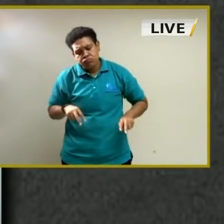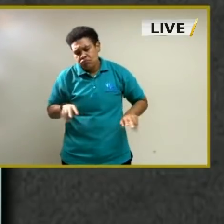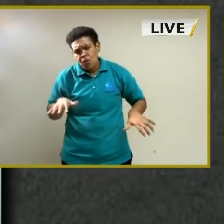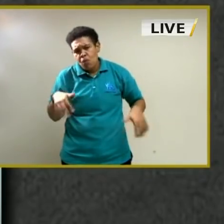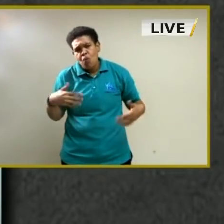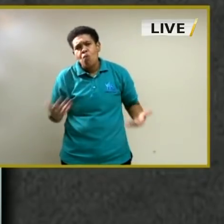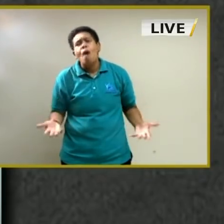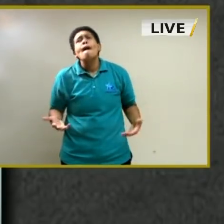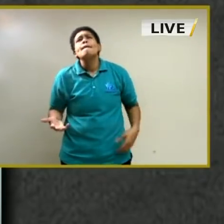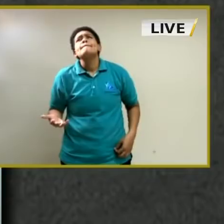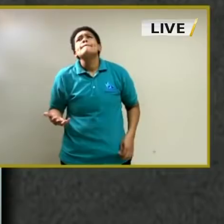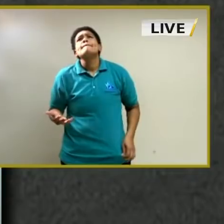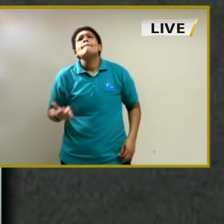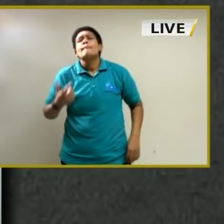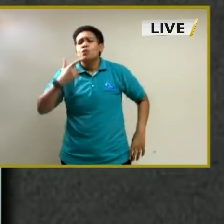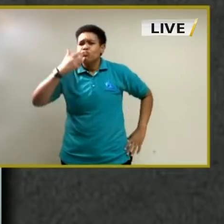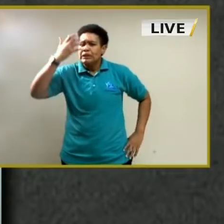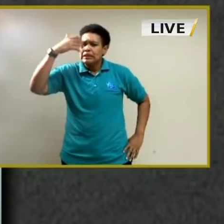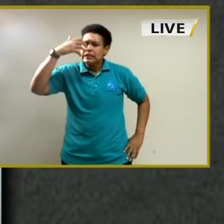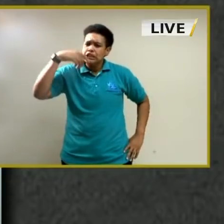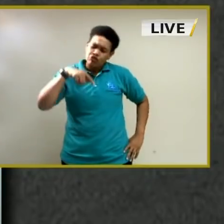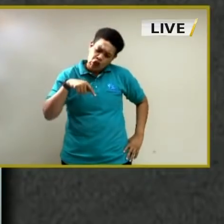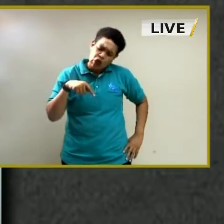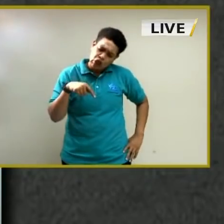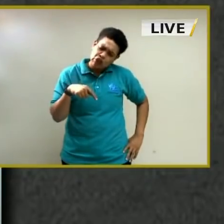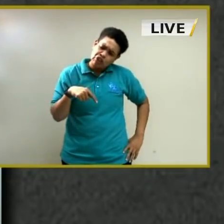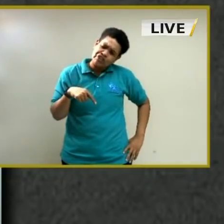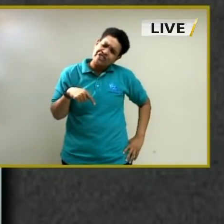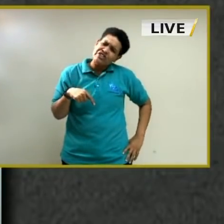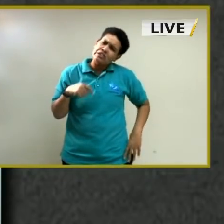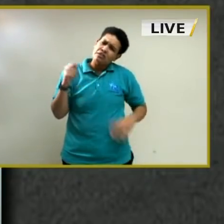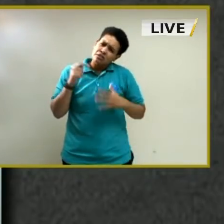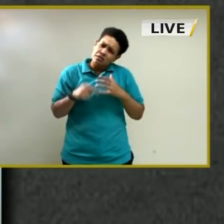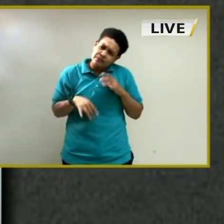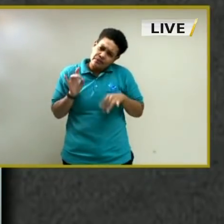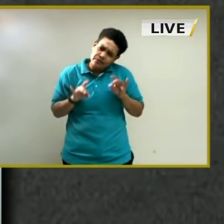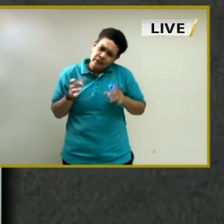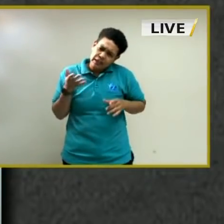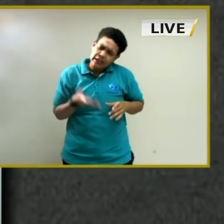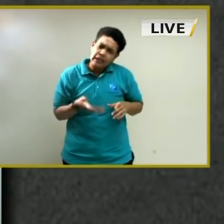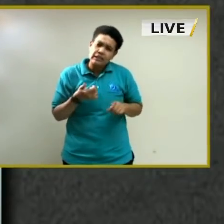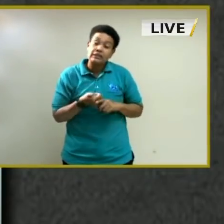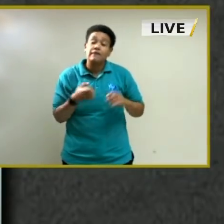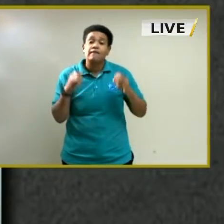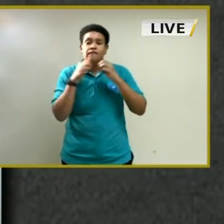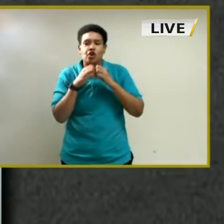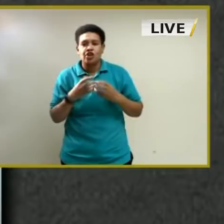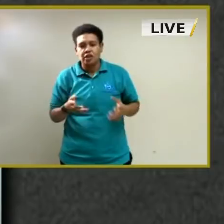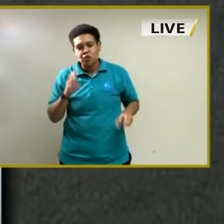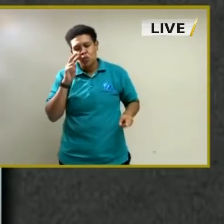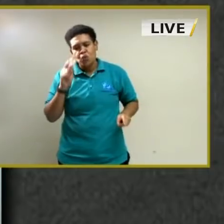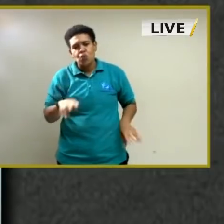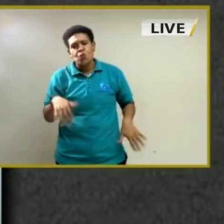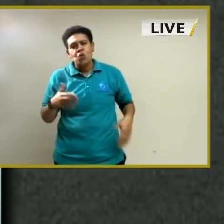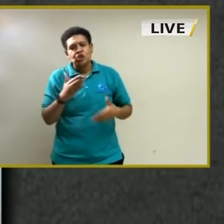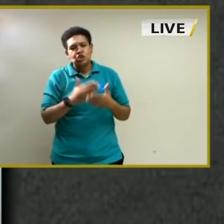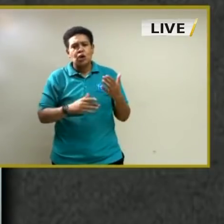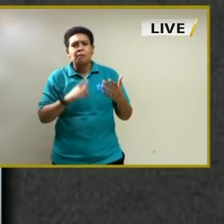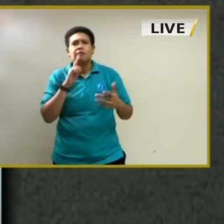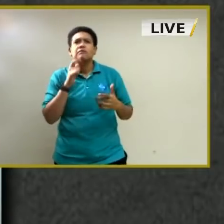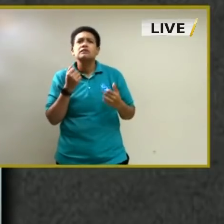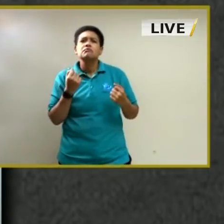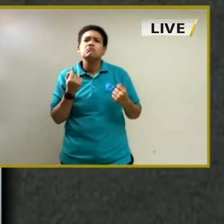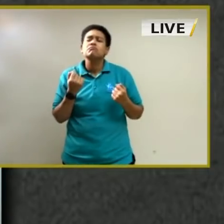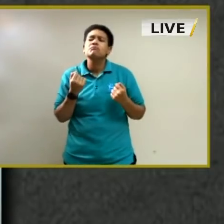the serious cases further to look at some of the